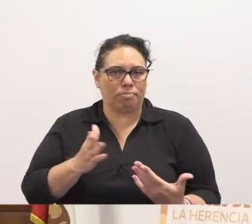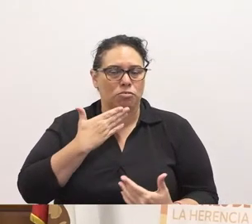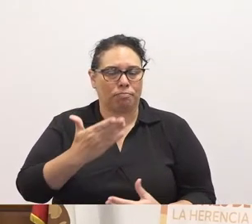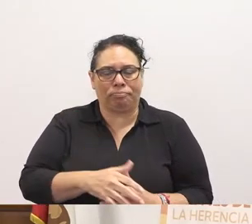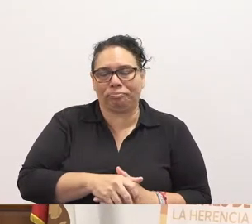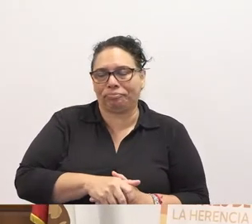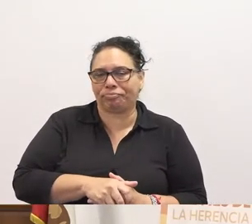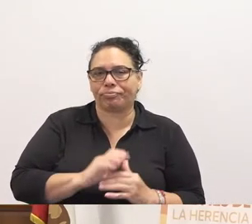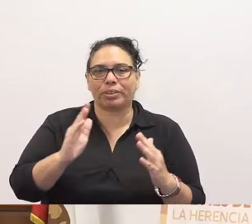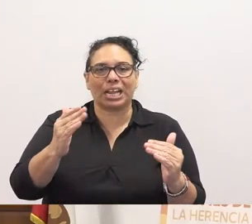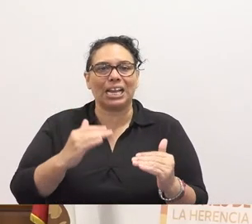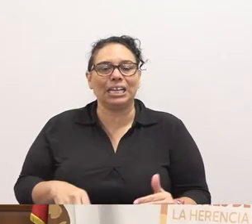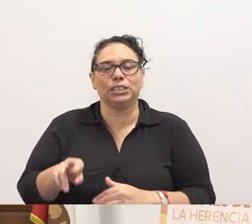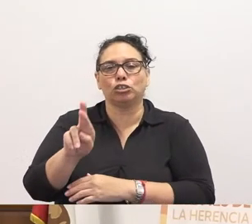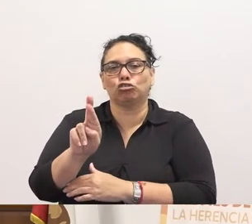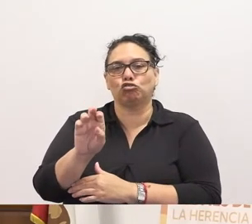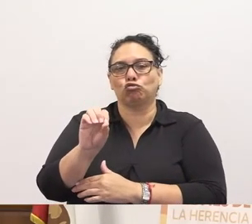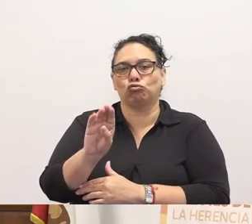Next, we have Robin.